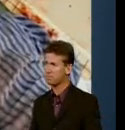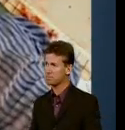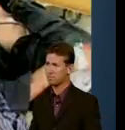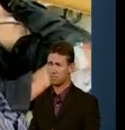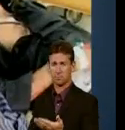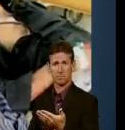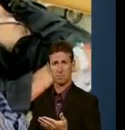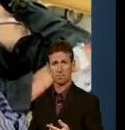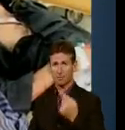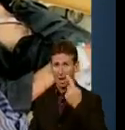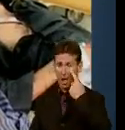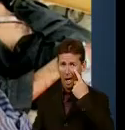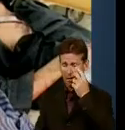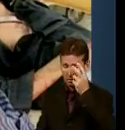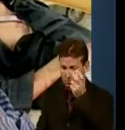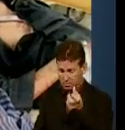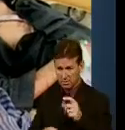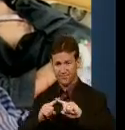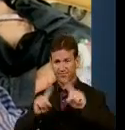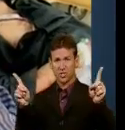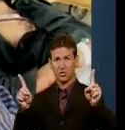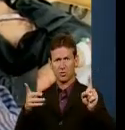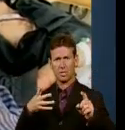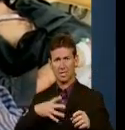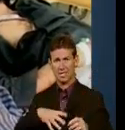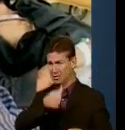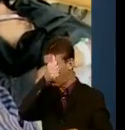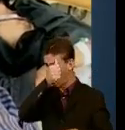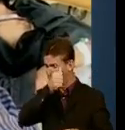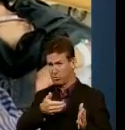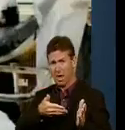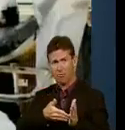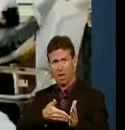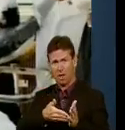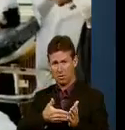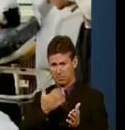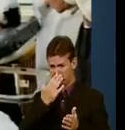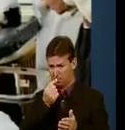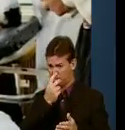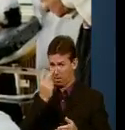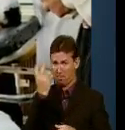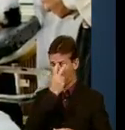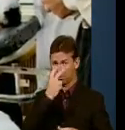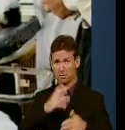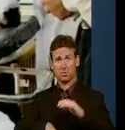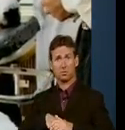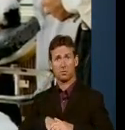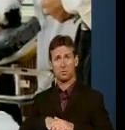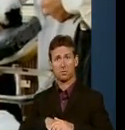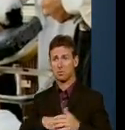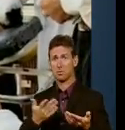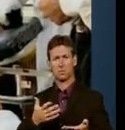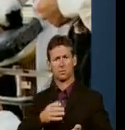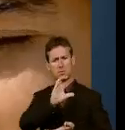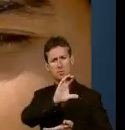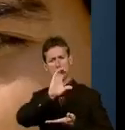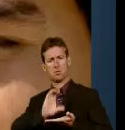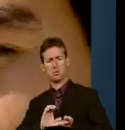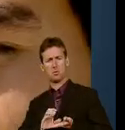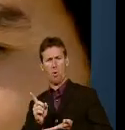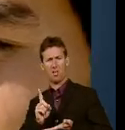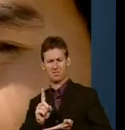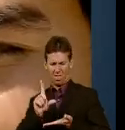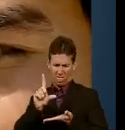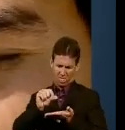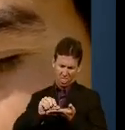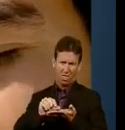Zirak lost an eye and needs an operation to remove shrapnel which could blind him. All each victim received was £1,200 from